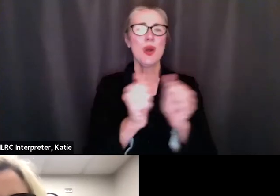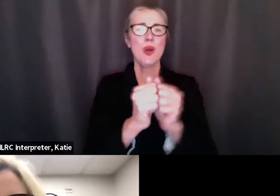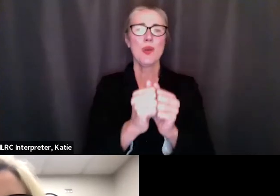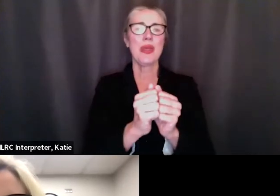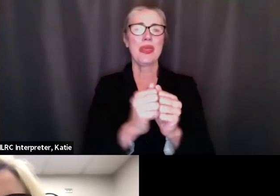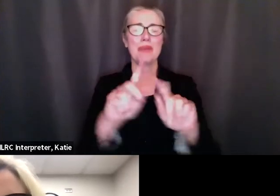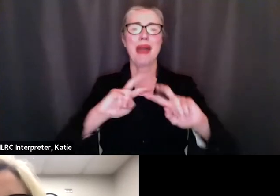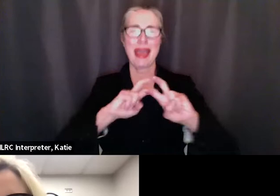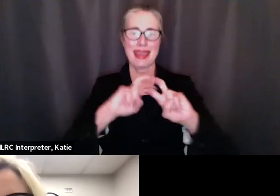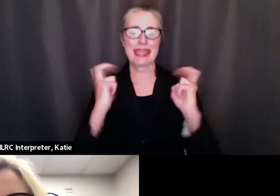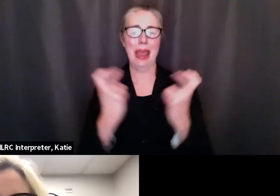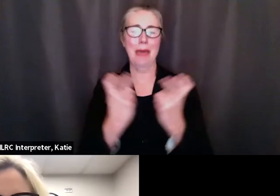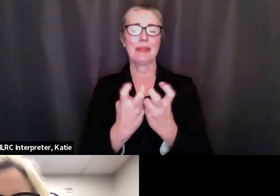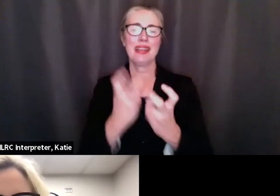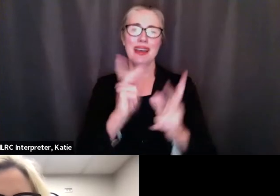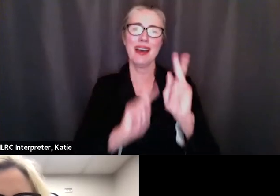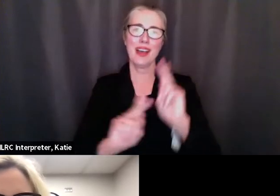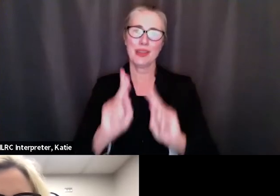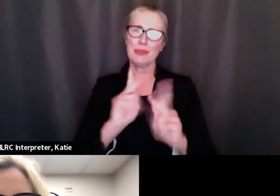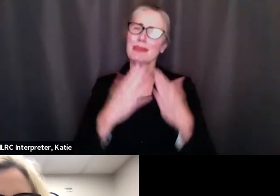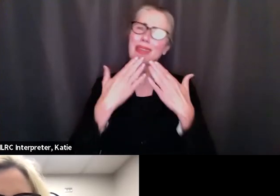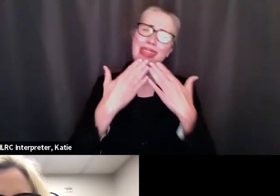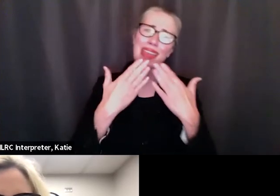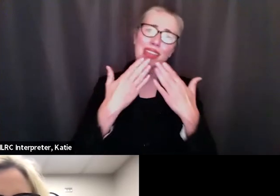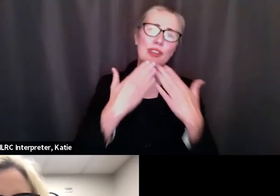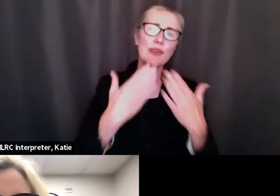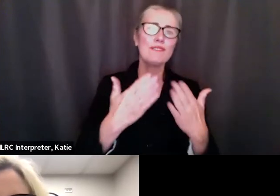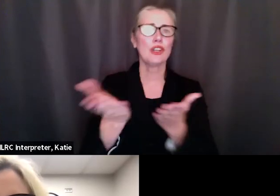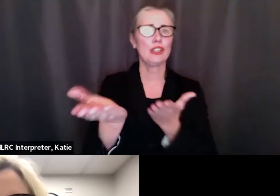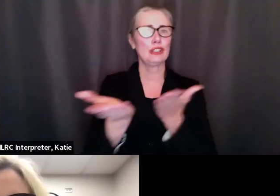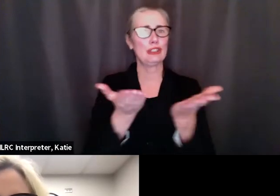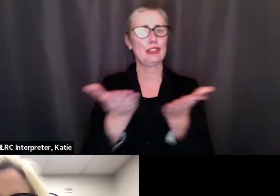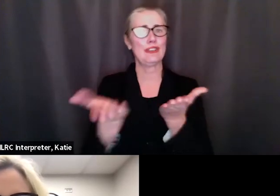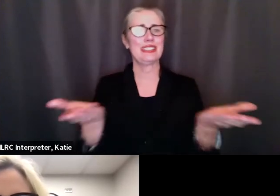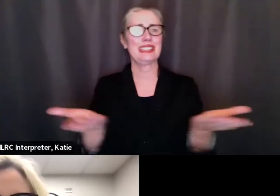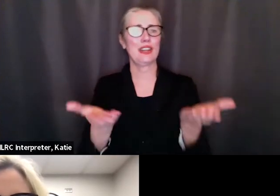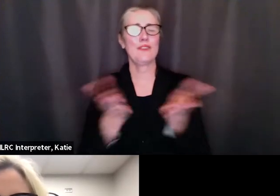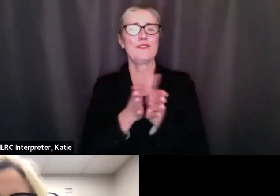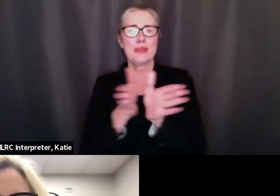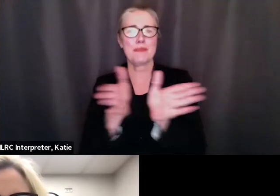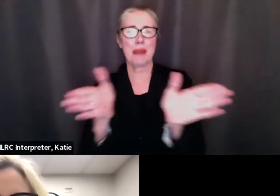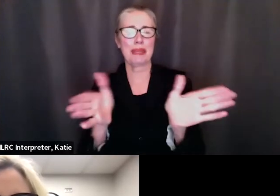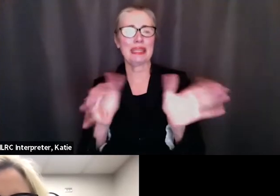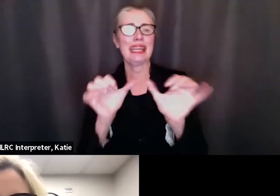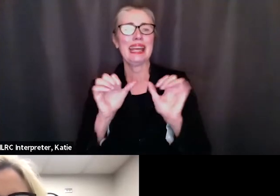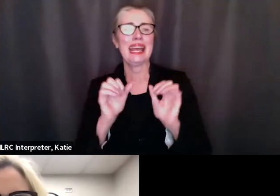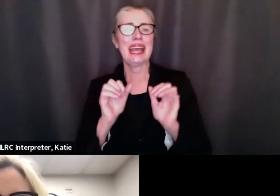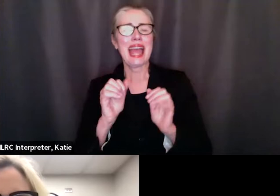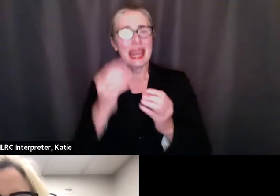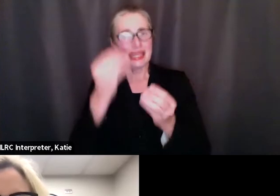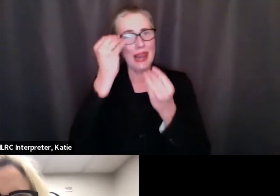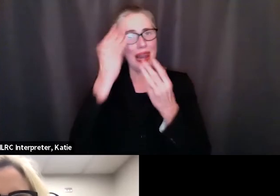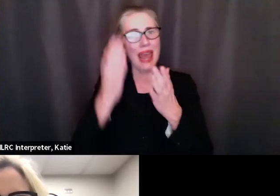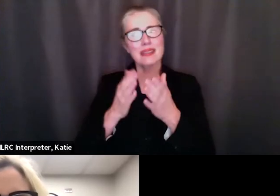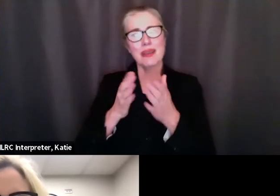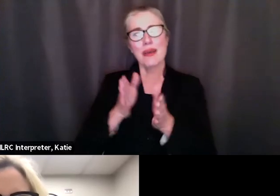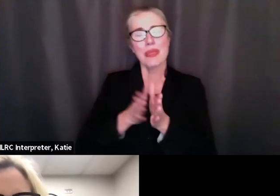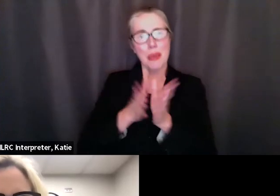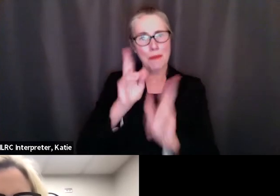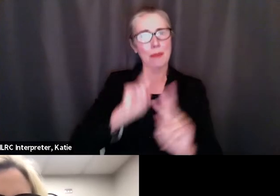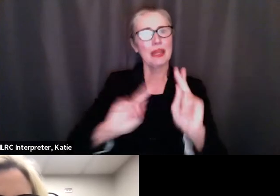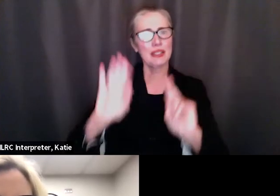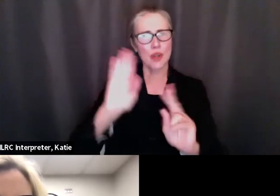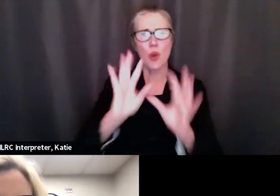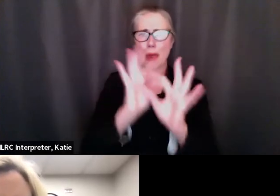others who really want to thank you for your public service and continue to let the public know how important it is for us to